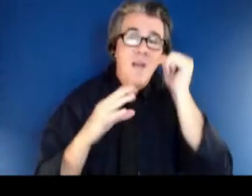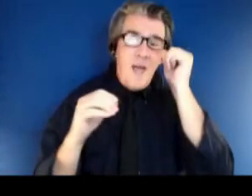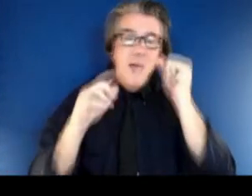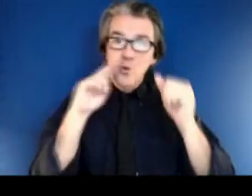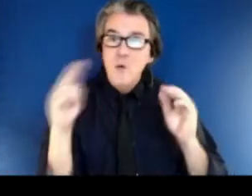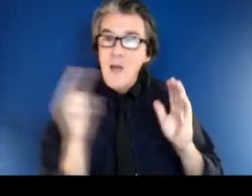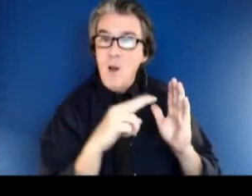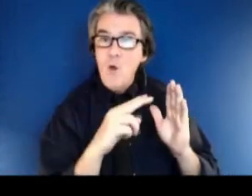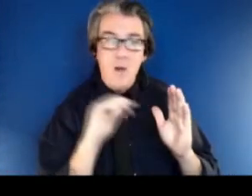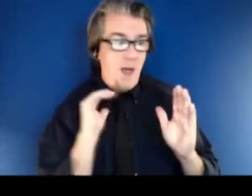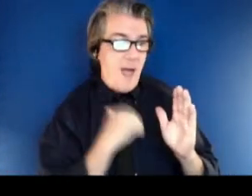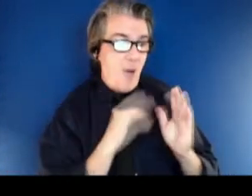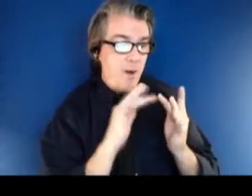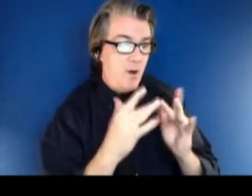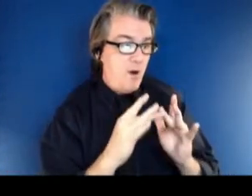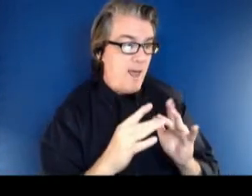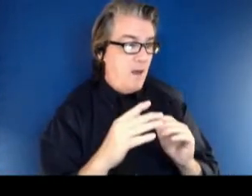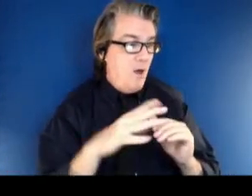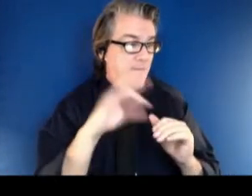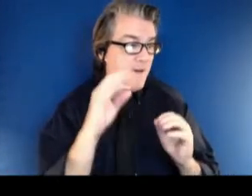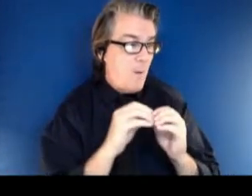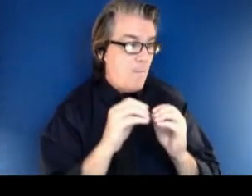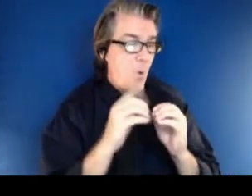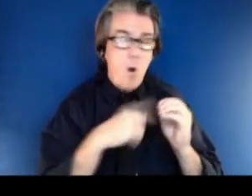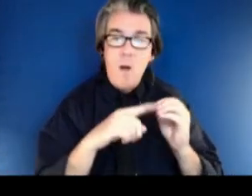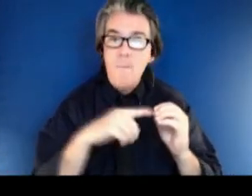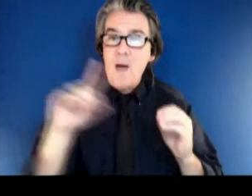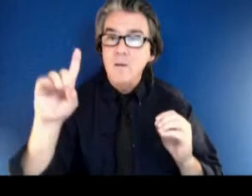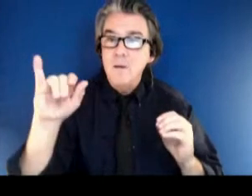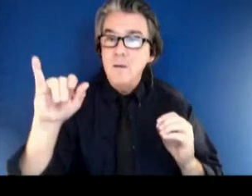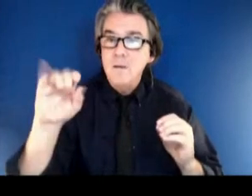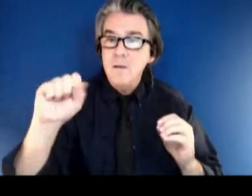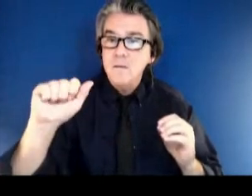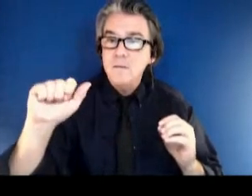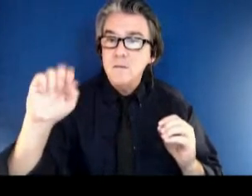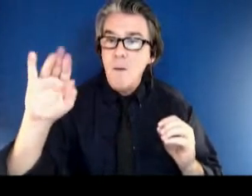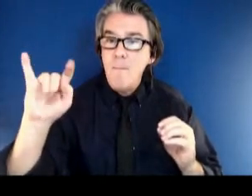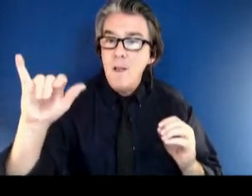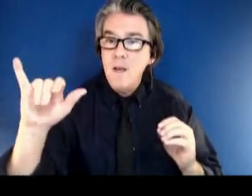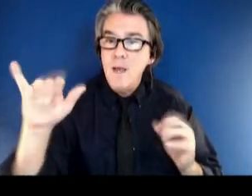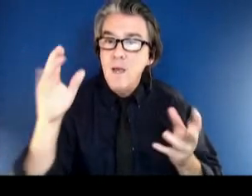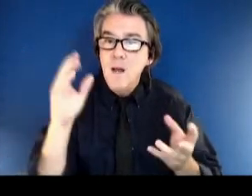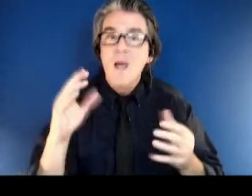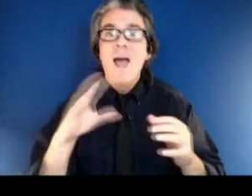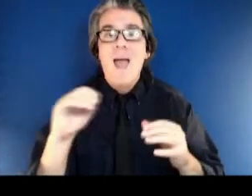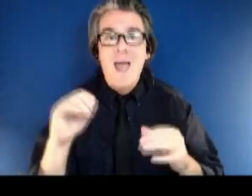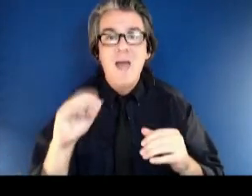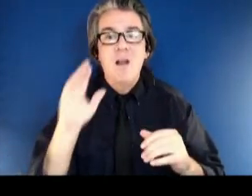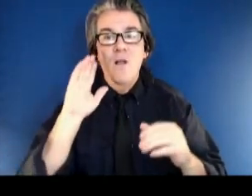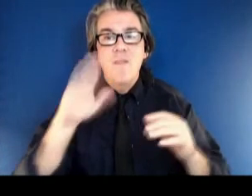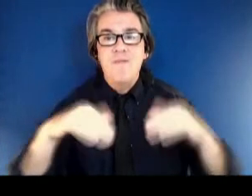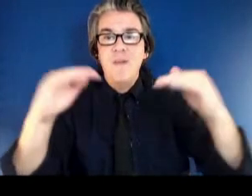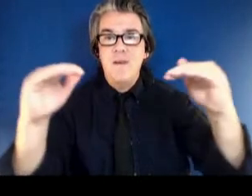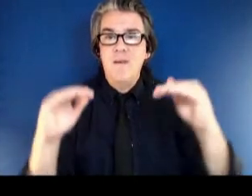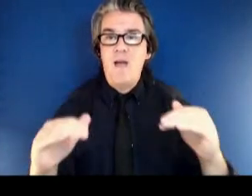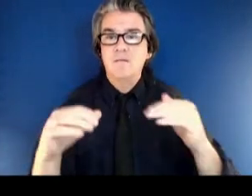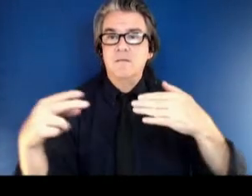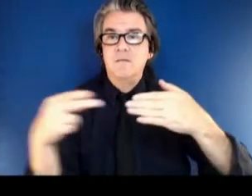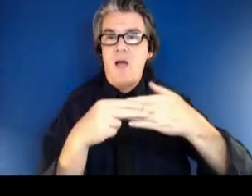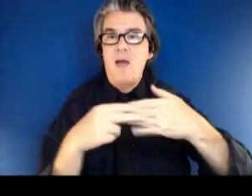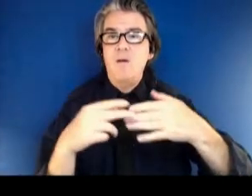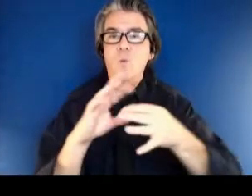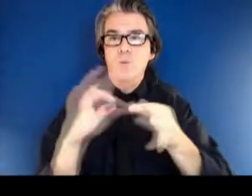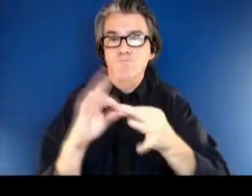pge.com/disability and aging to get more details. And on the next slide, I'll speak to additional resources for our disabled and aging